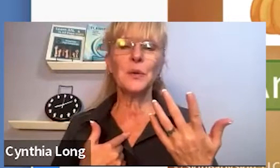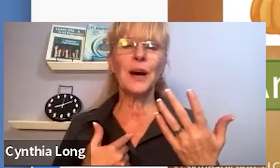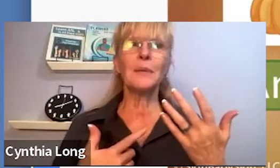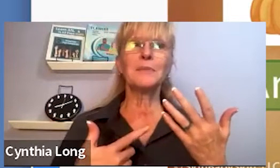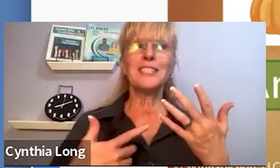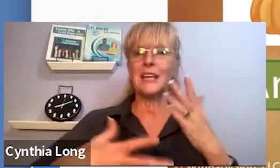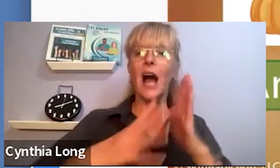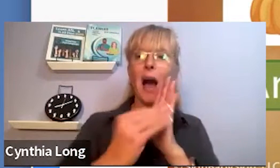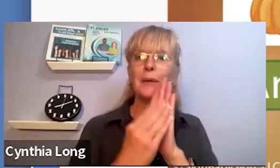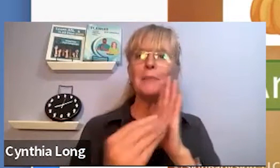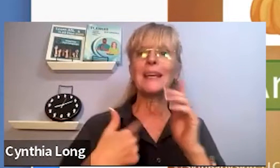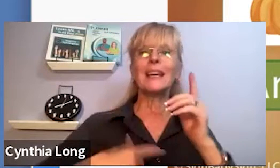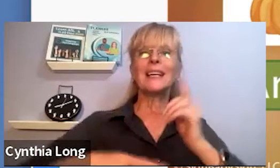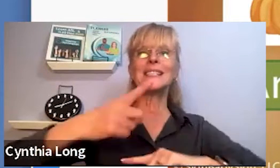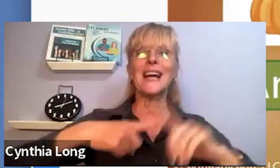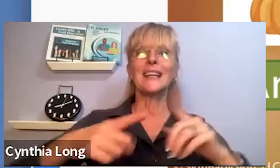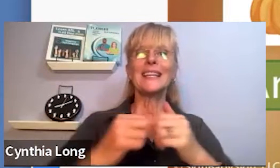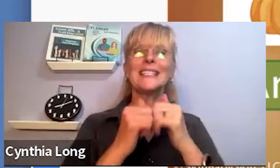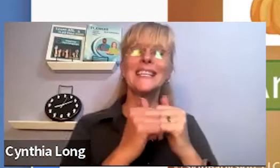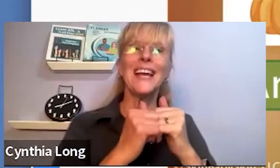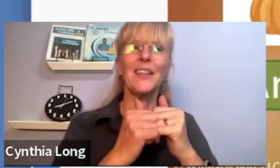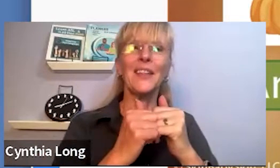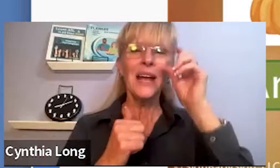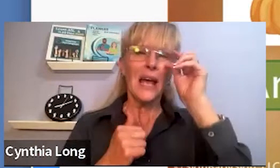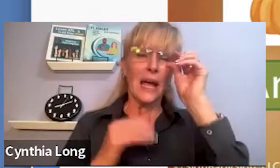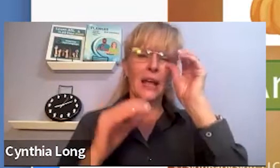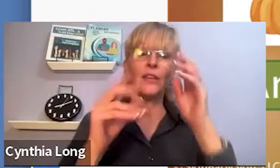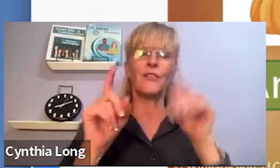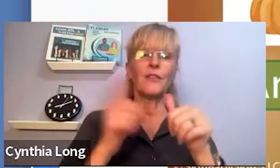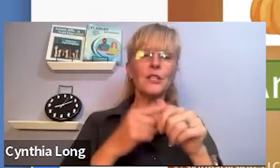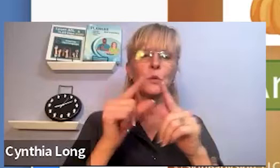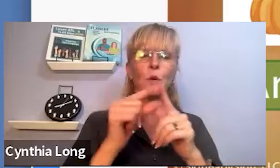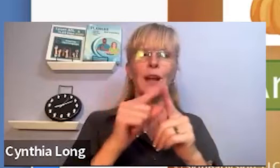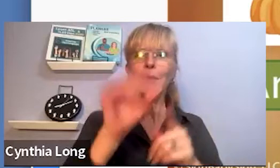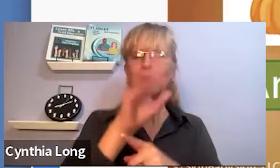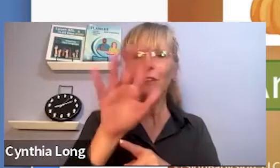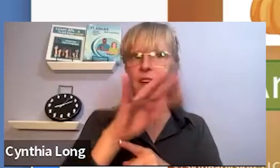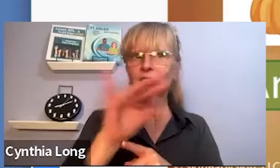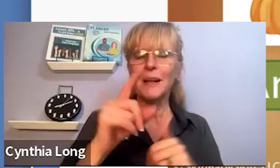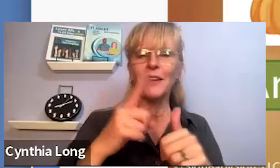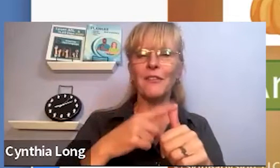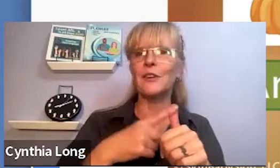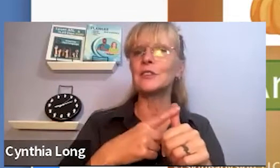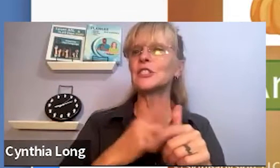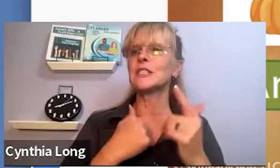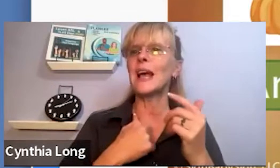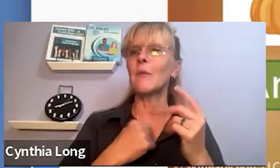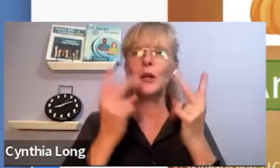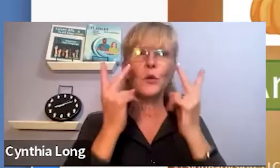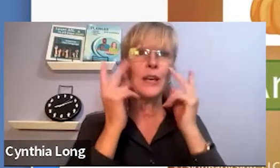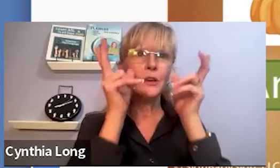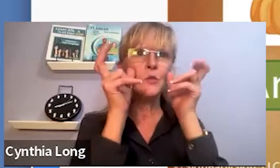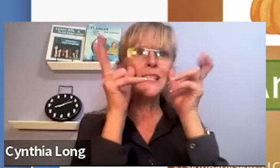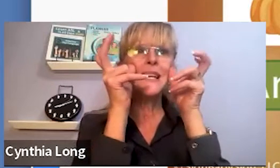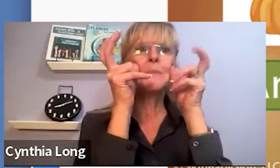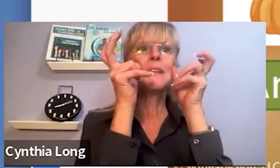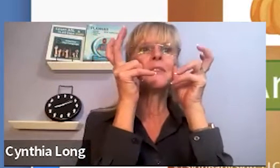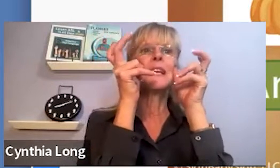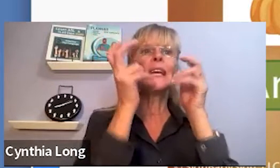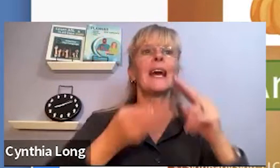going to just copy me and sign these together. And the first word, I'm going to finger spell them first, just that way you